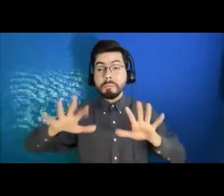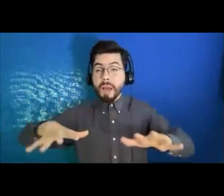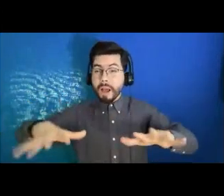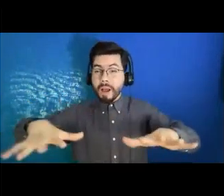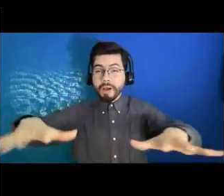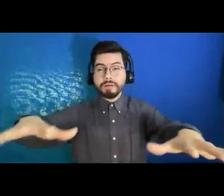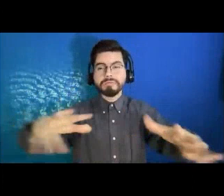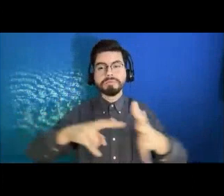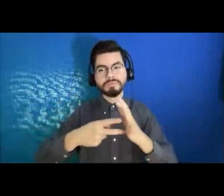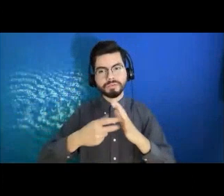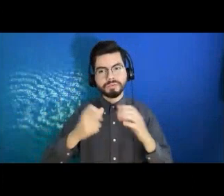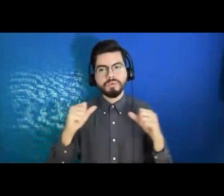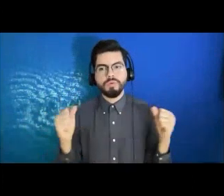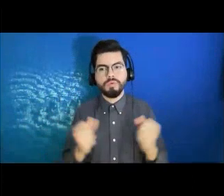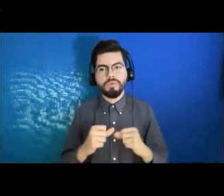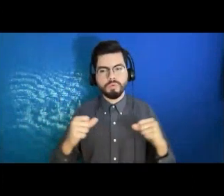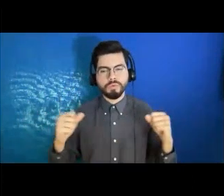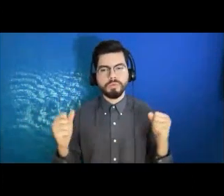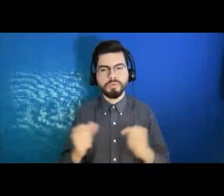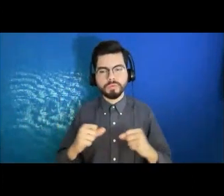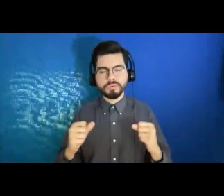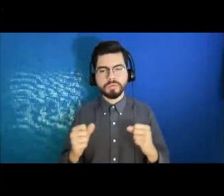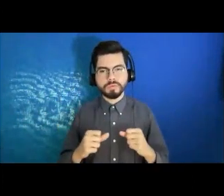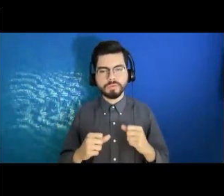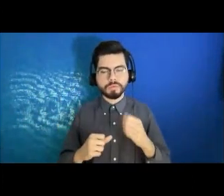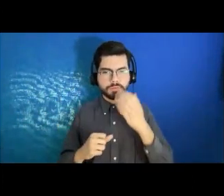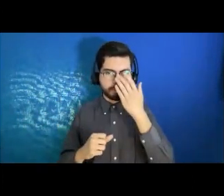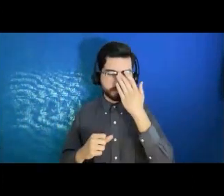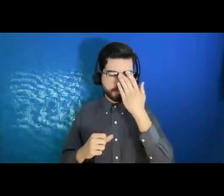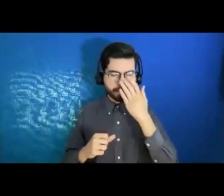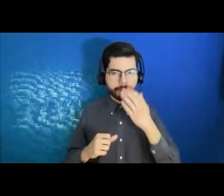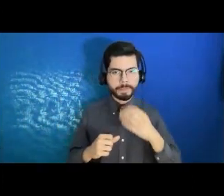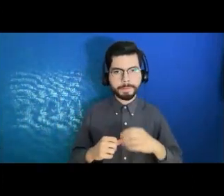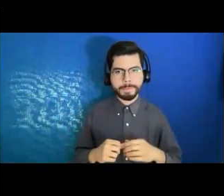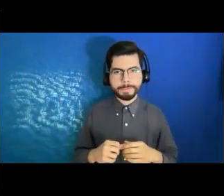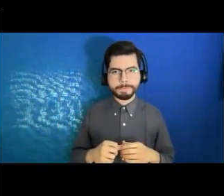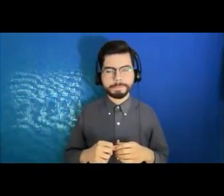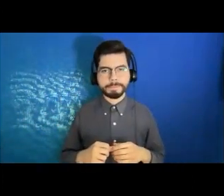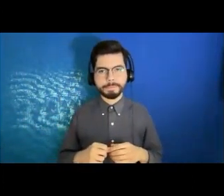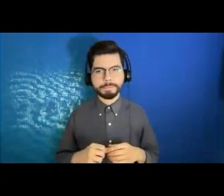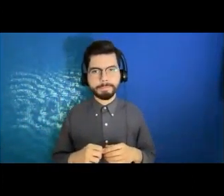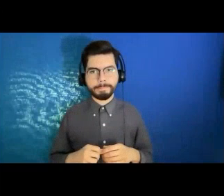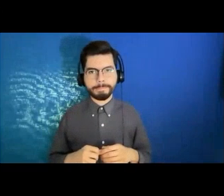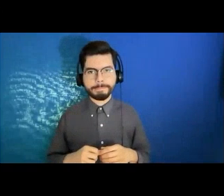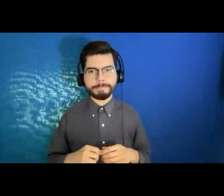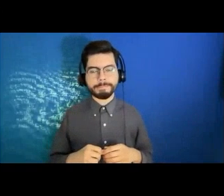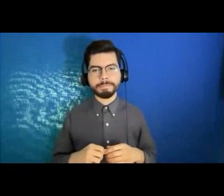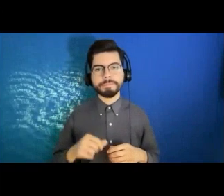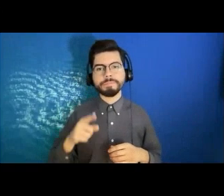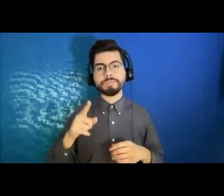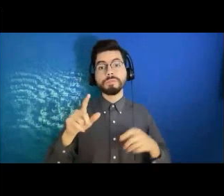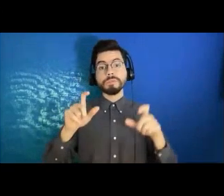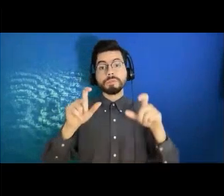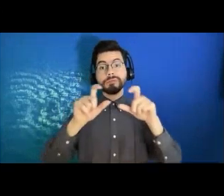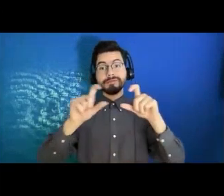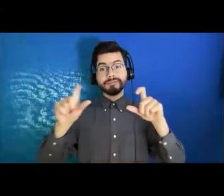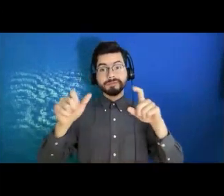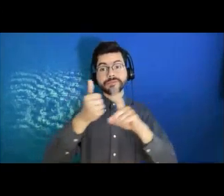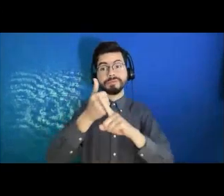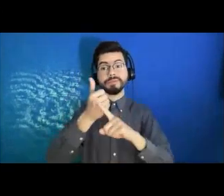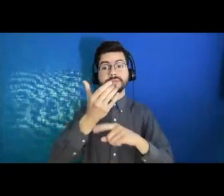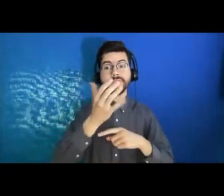estimate at this point was that the upper crustal reservoir is about 5 to 15% partial melt,